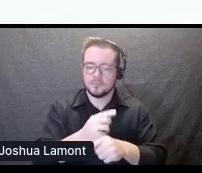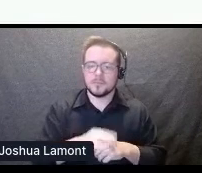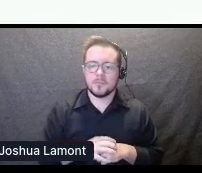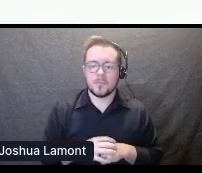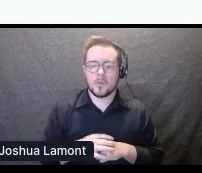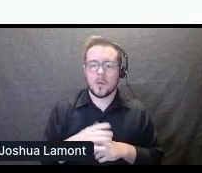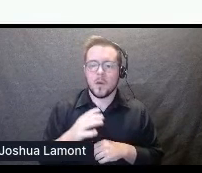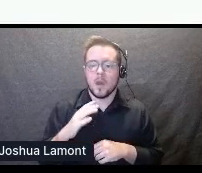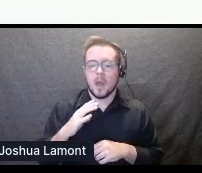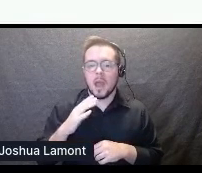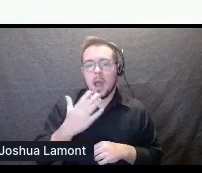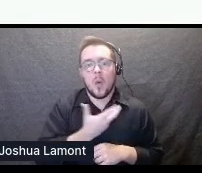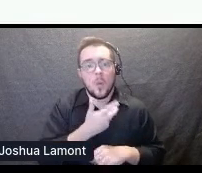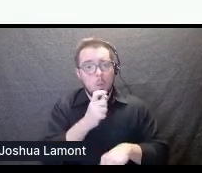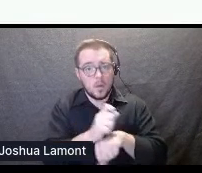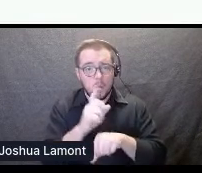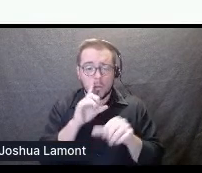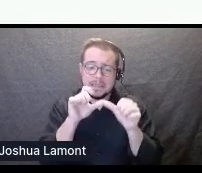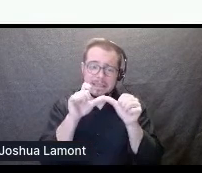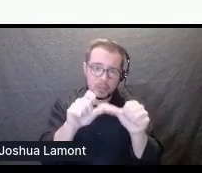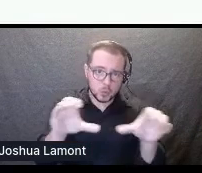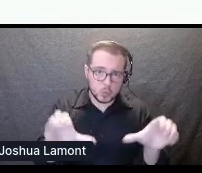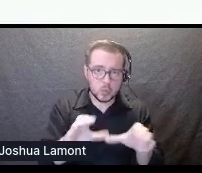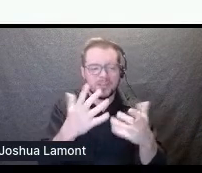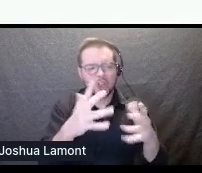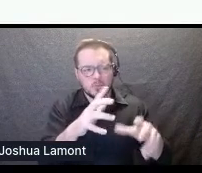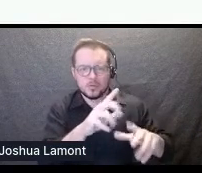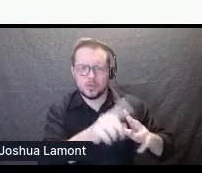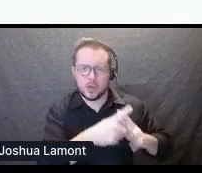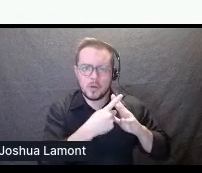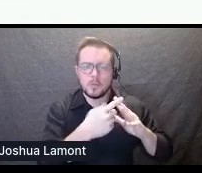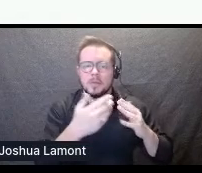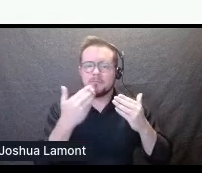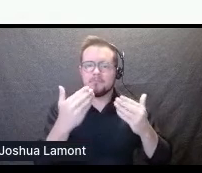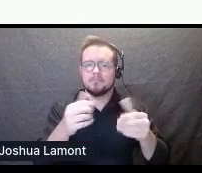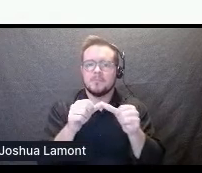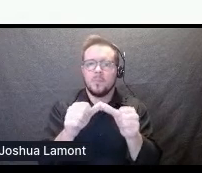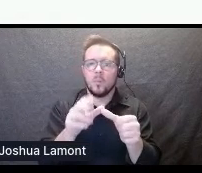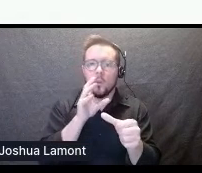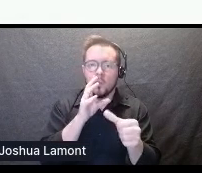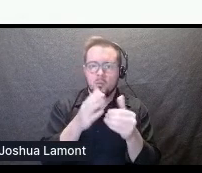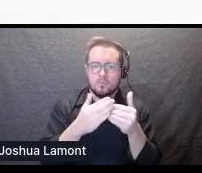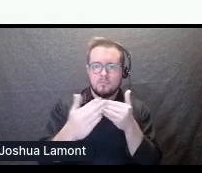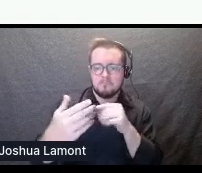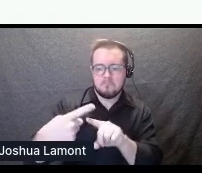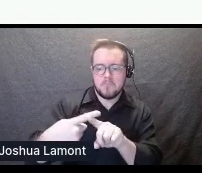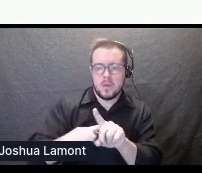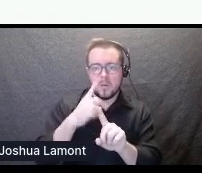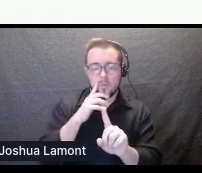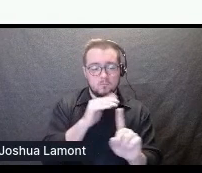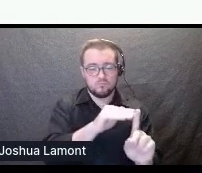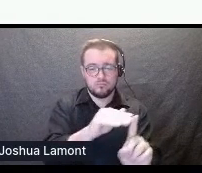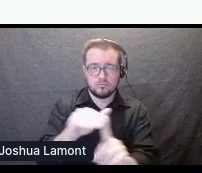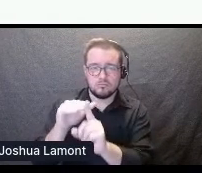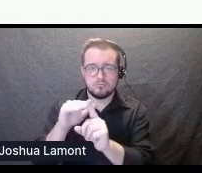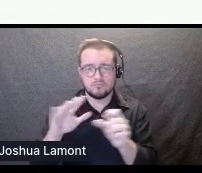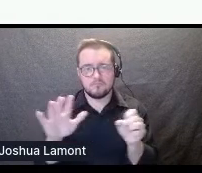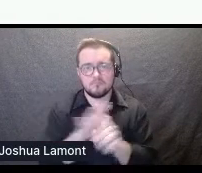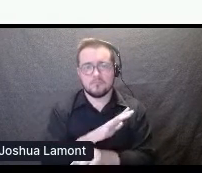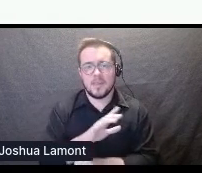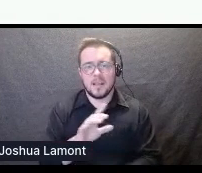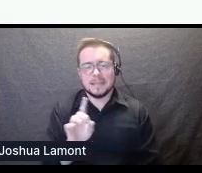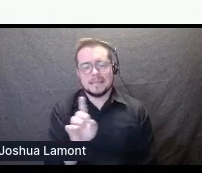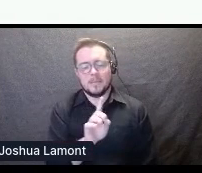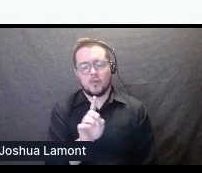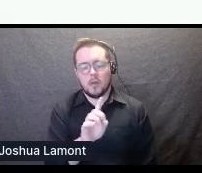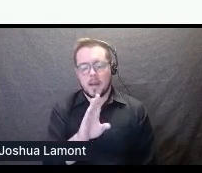that we've already been doing, that we're going to be continuing to do over the coming month, involves reaching out to the entire Democratic base, even those